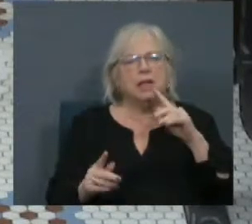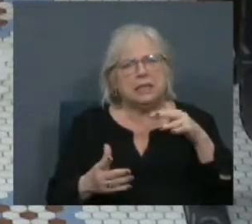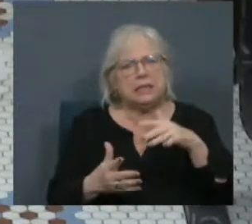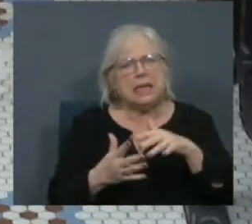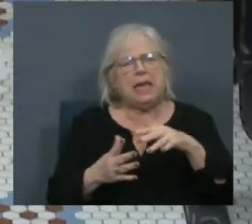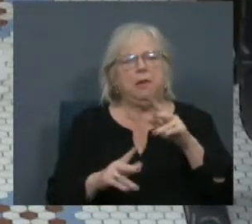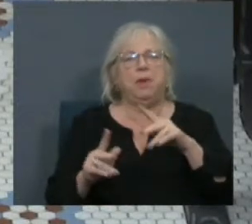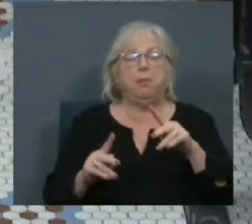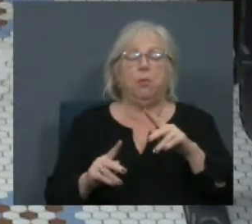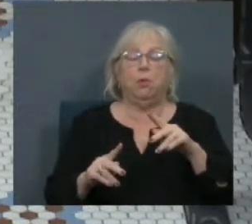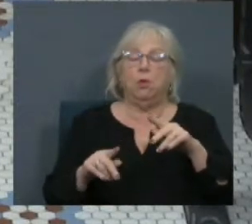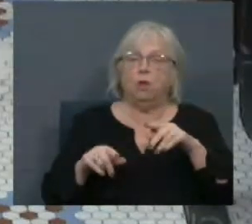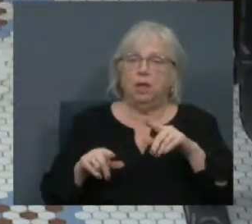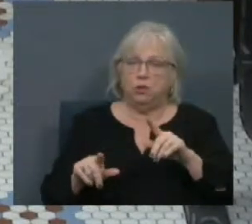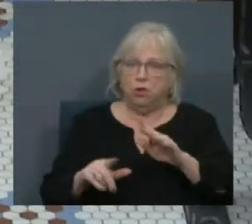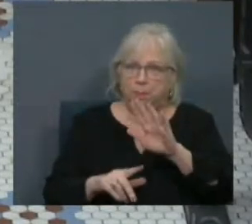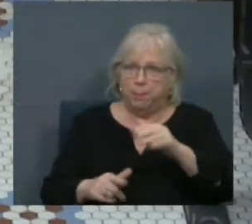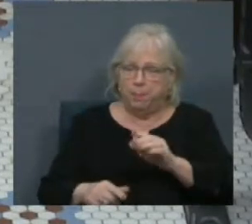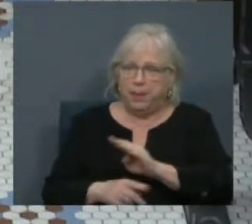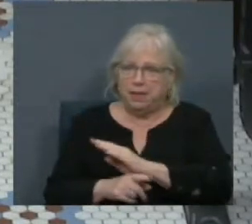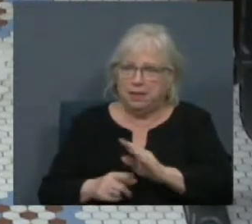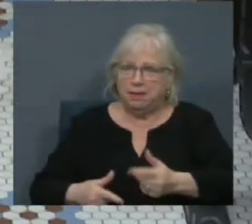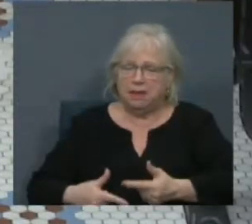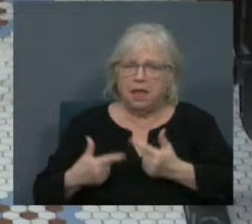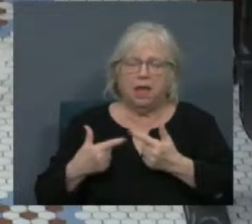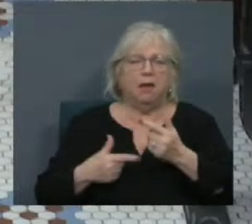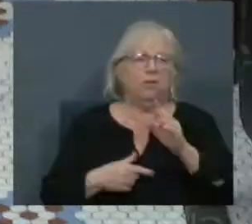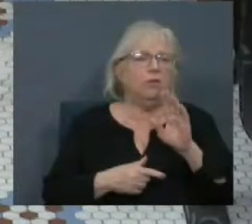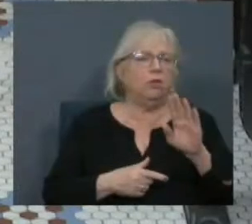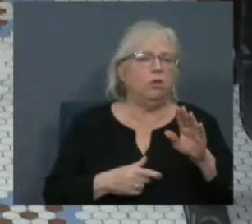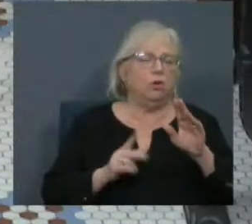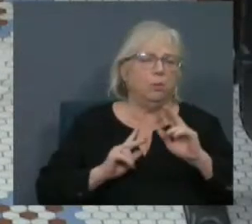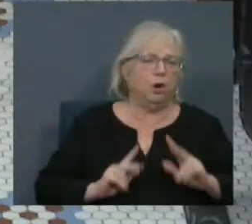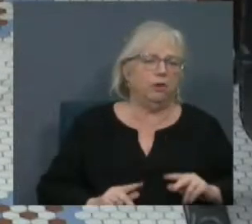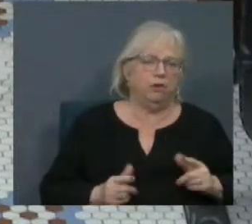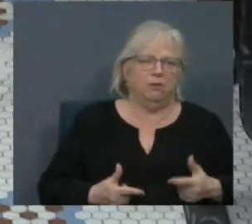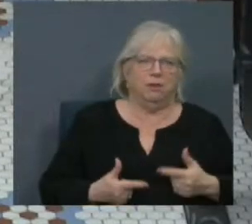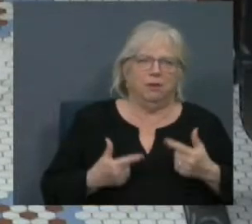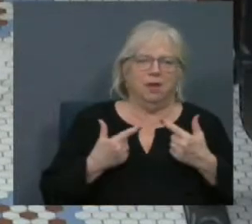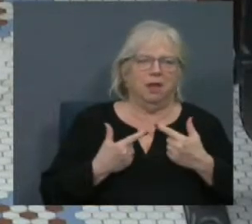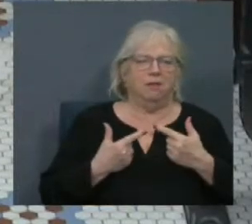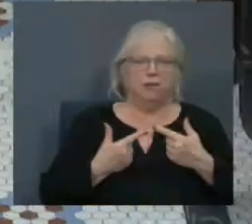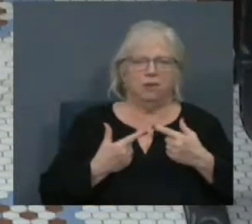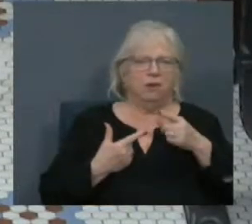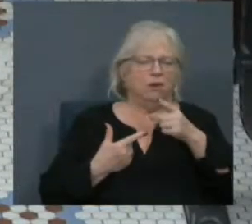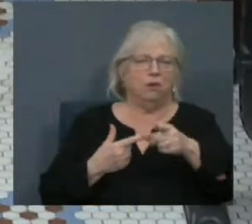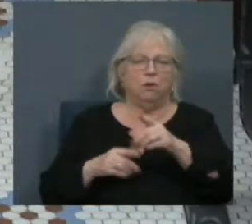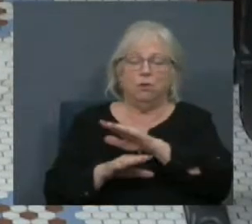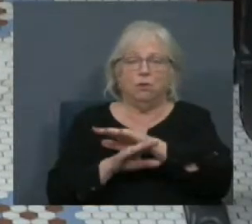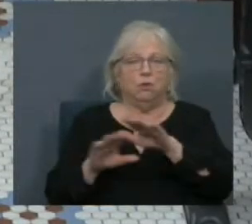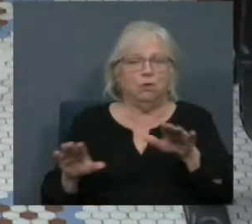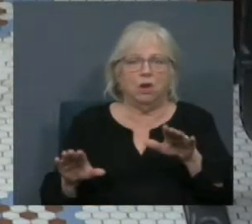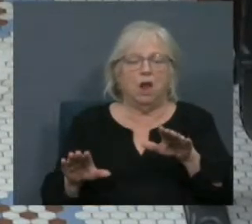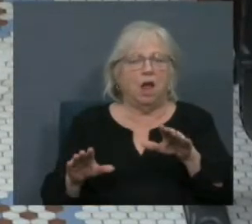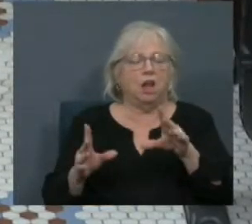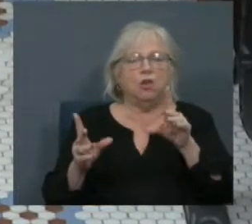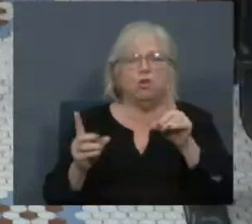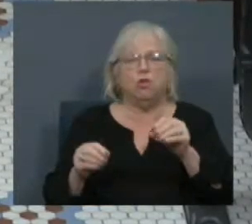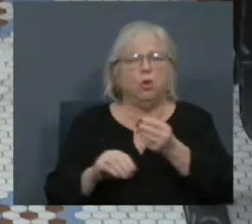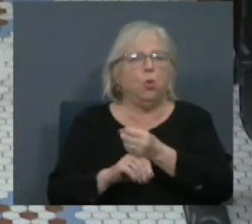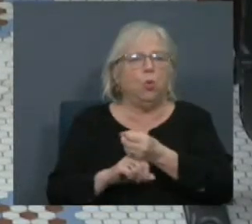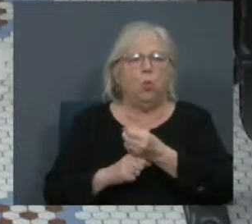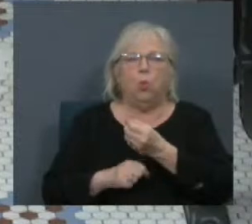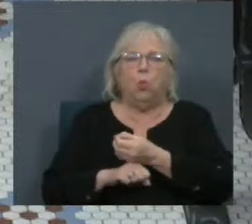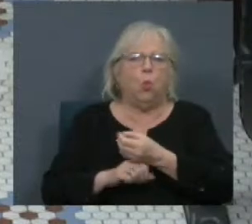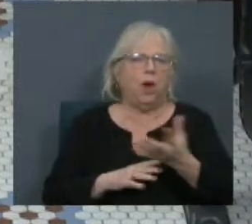your business lives, in your personal lives, you do not do wasteful